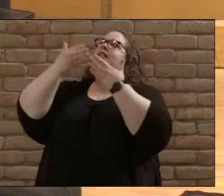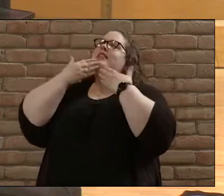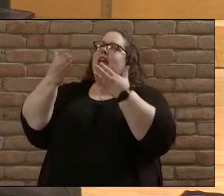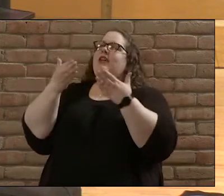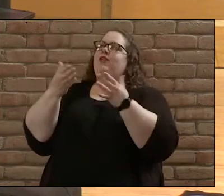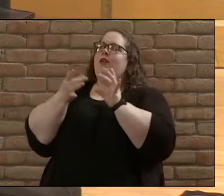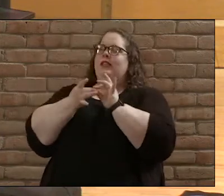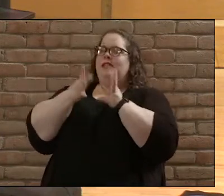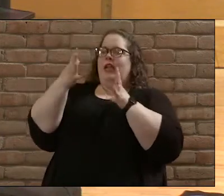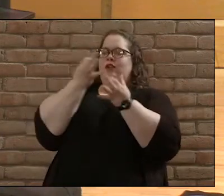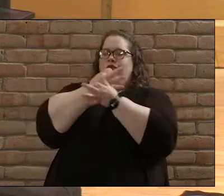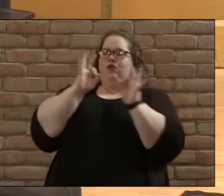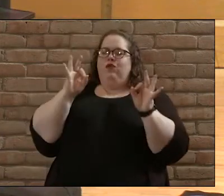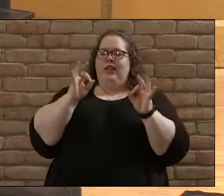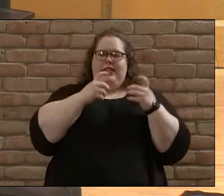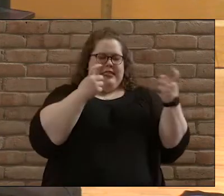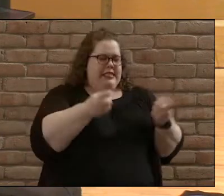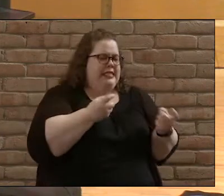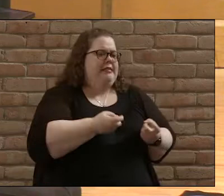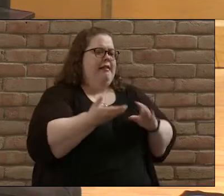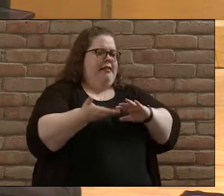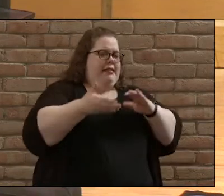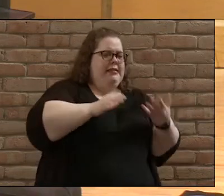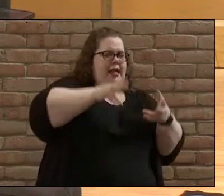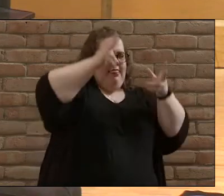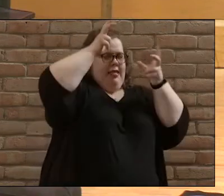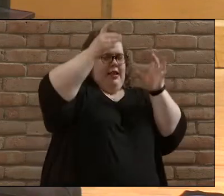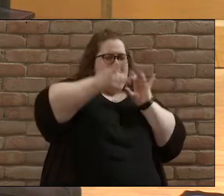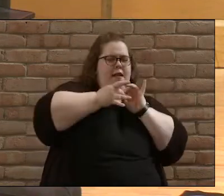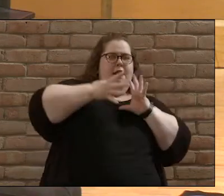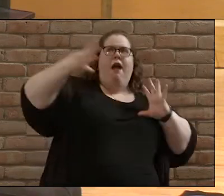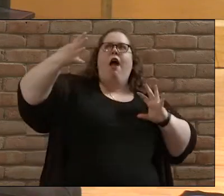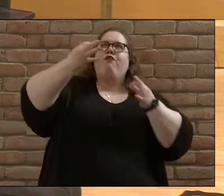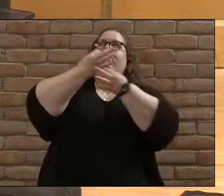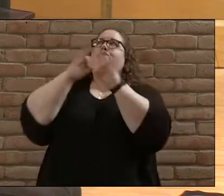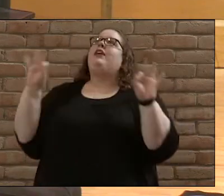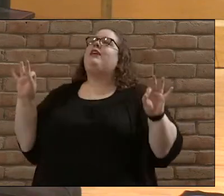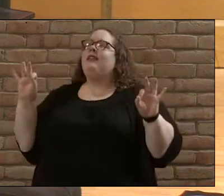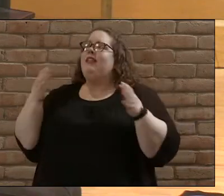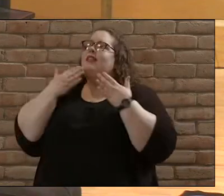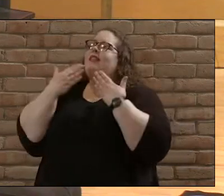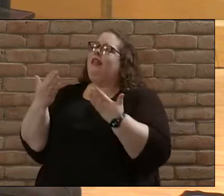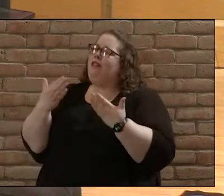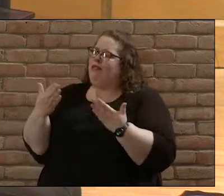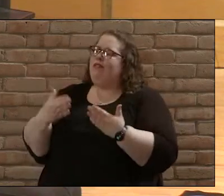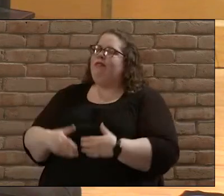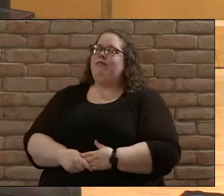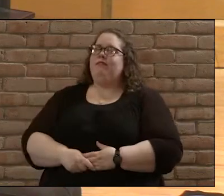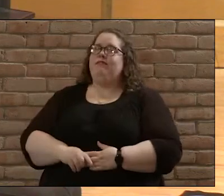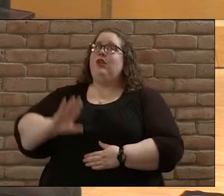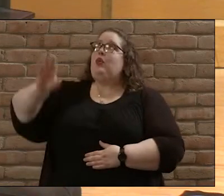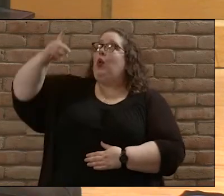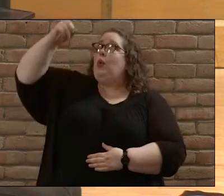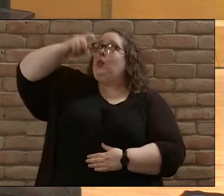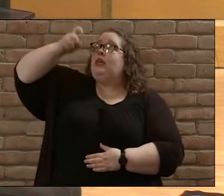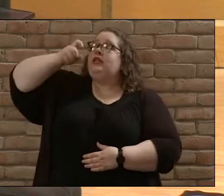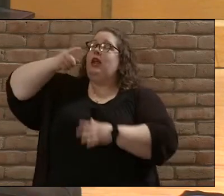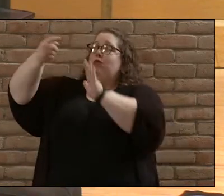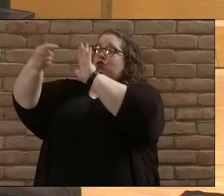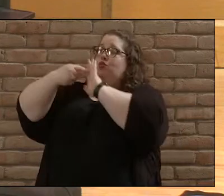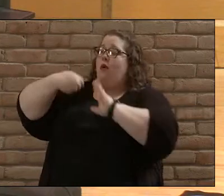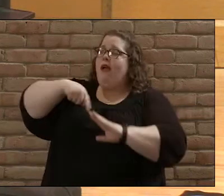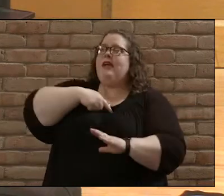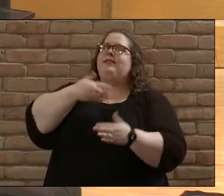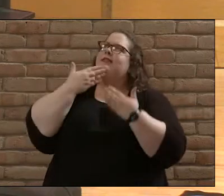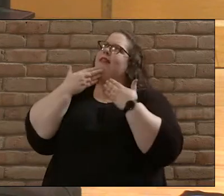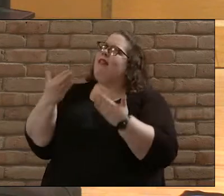death and the devil. We thank you for the wisdom that you have shown us, the